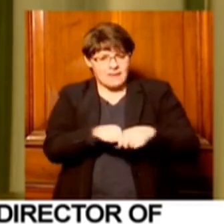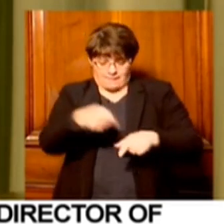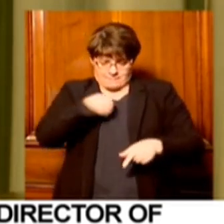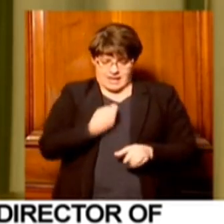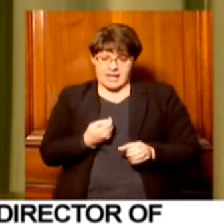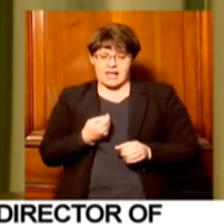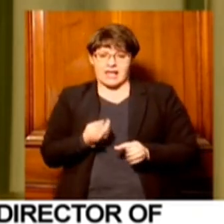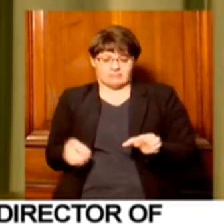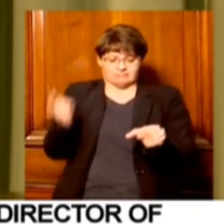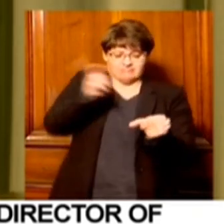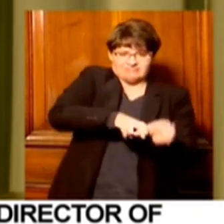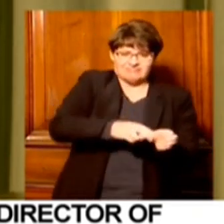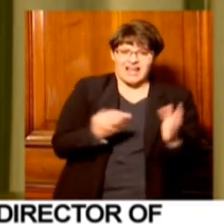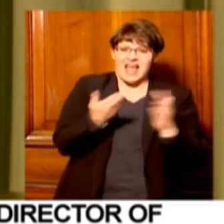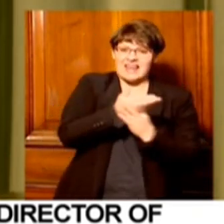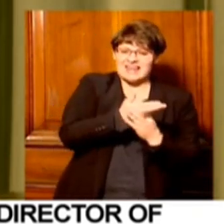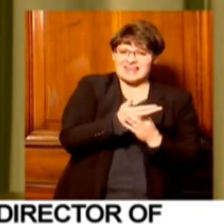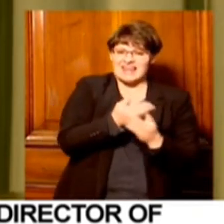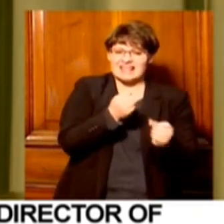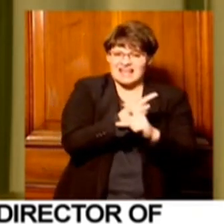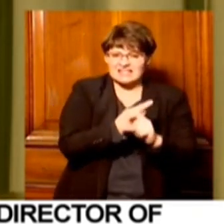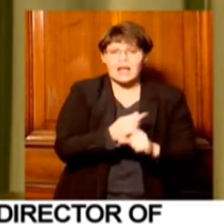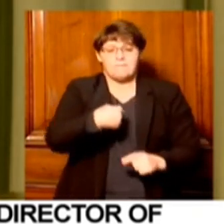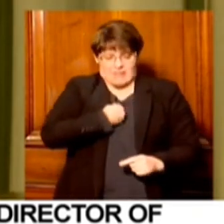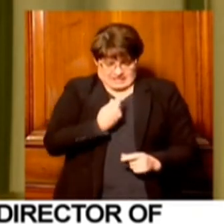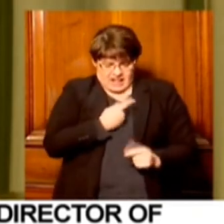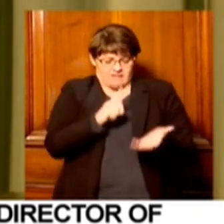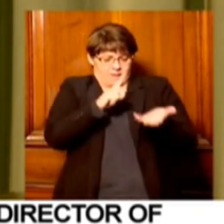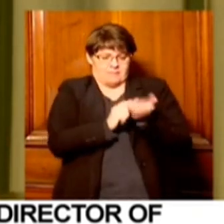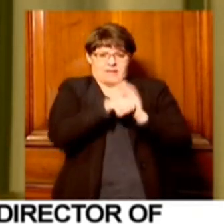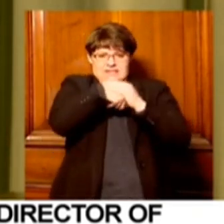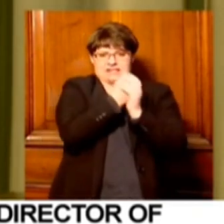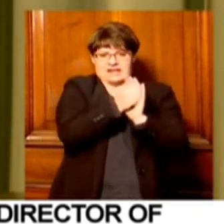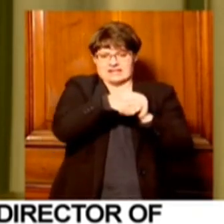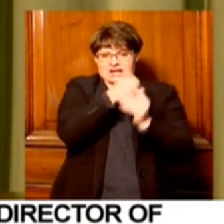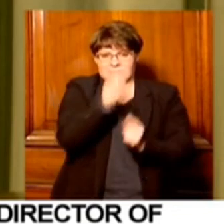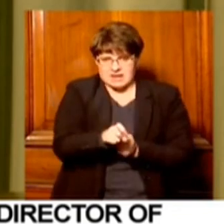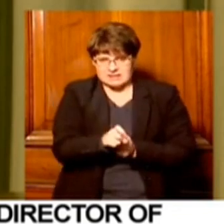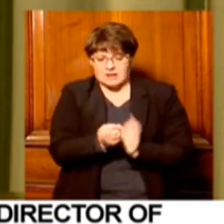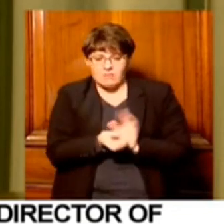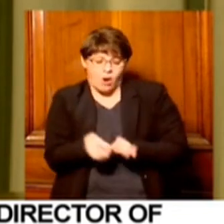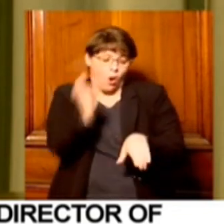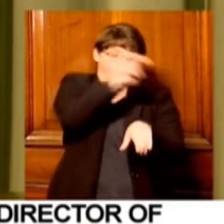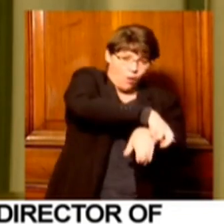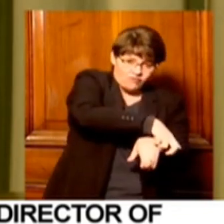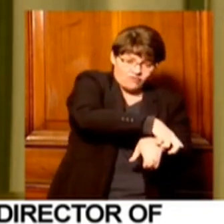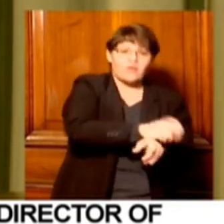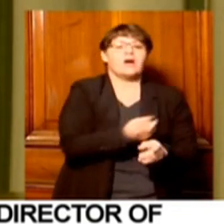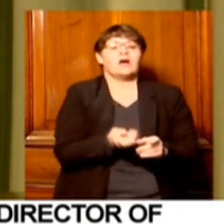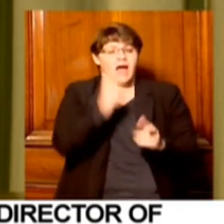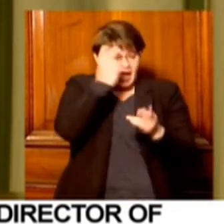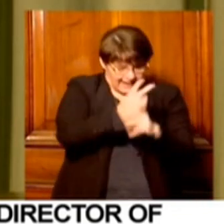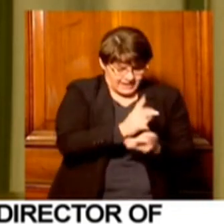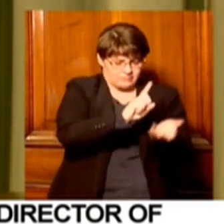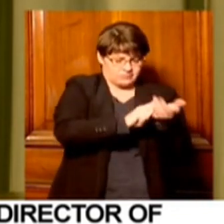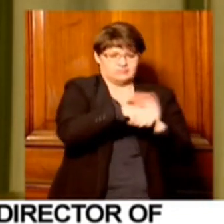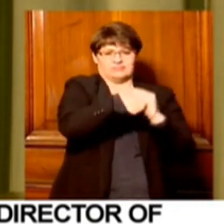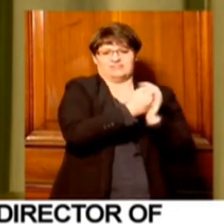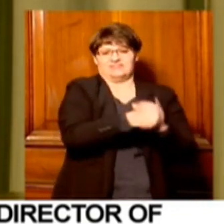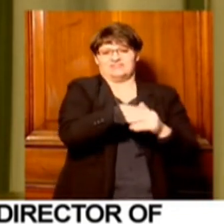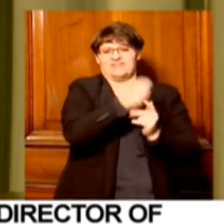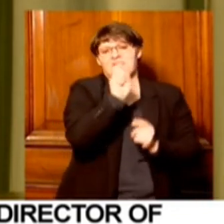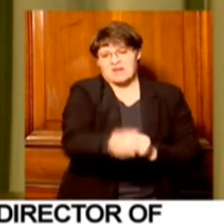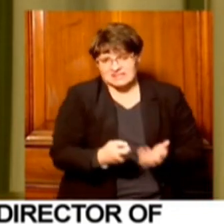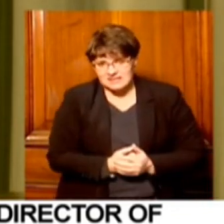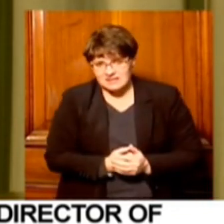sanitize after they enter the vehicle and after getting off the vehicle.